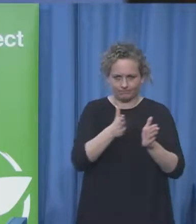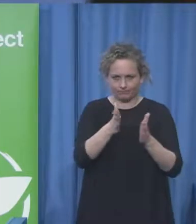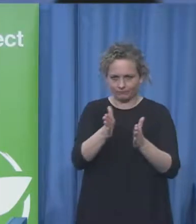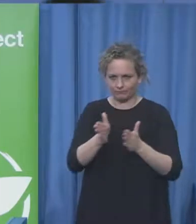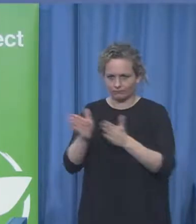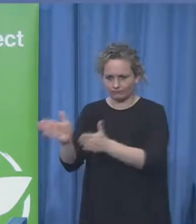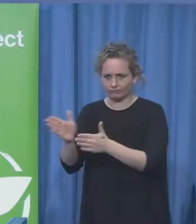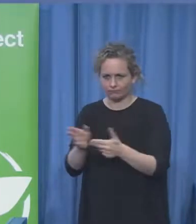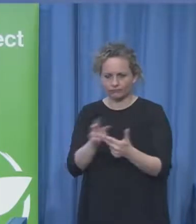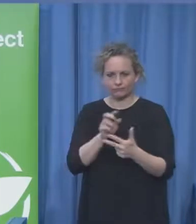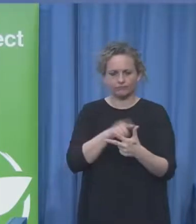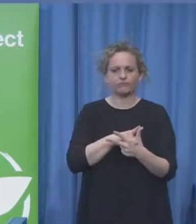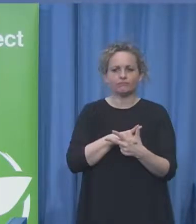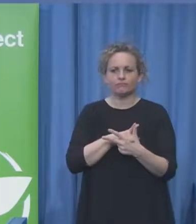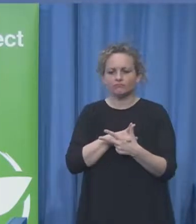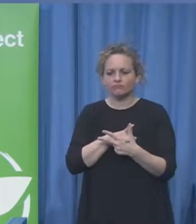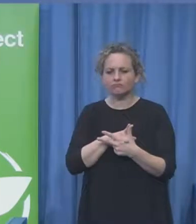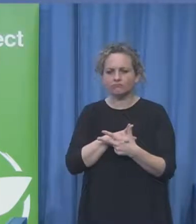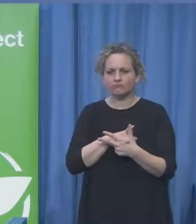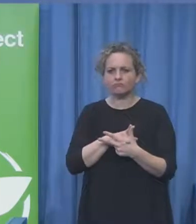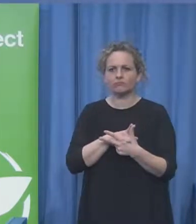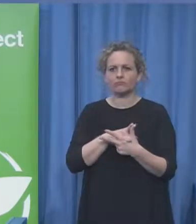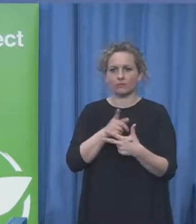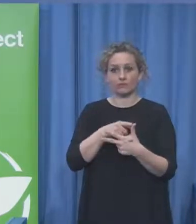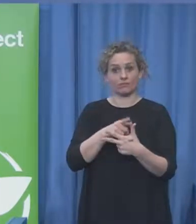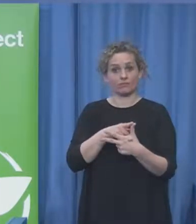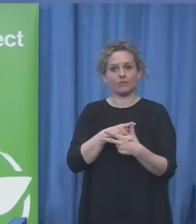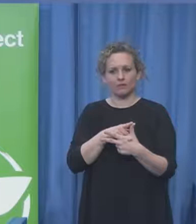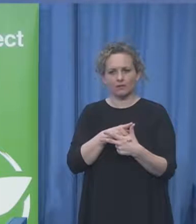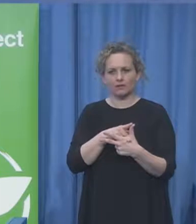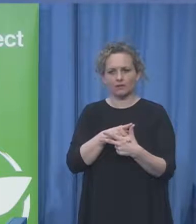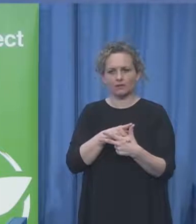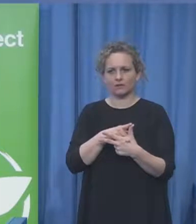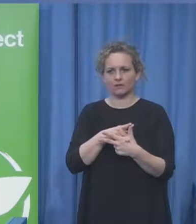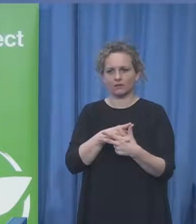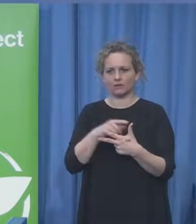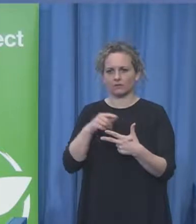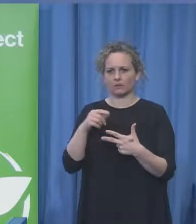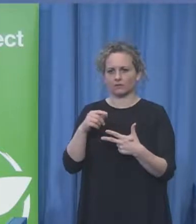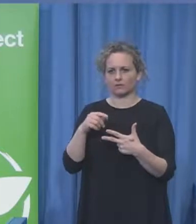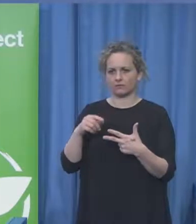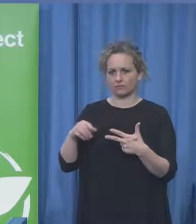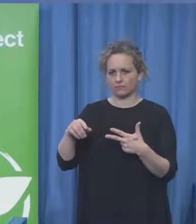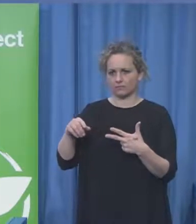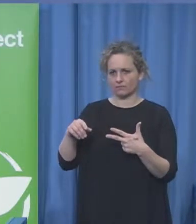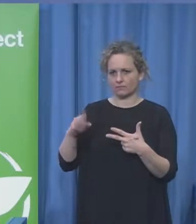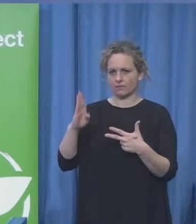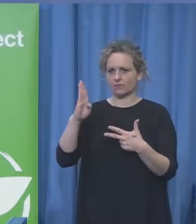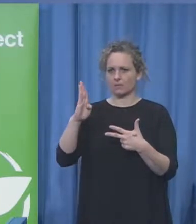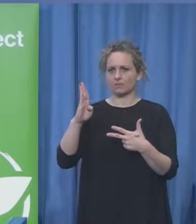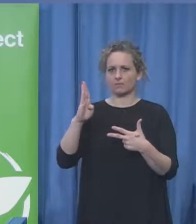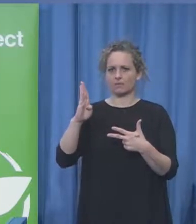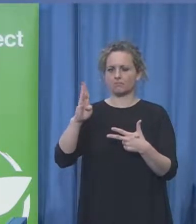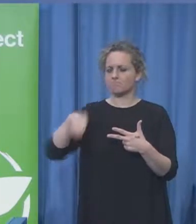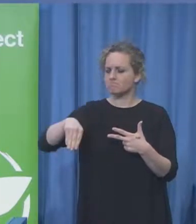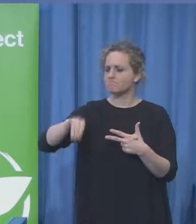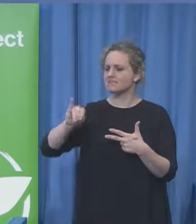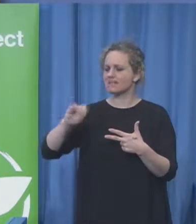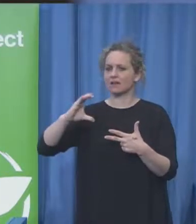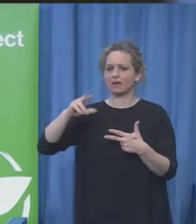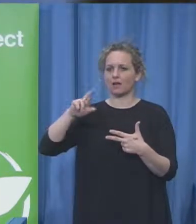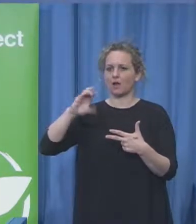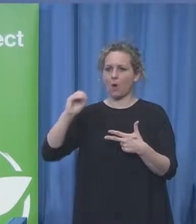noticed actually experts and inform us and lots of findings and good practices and